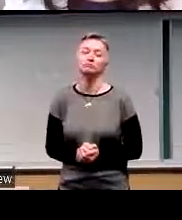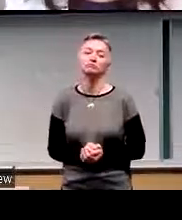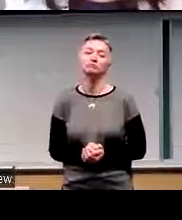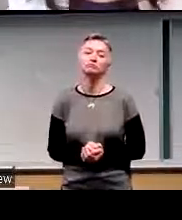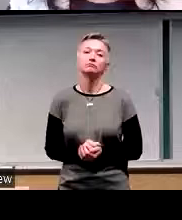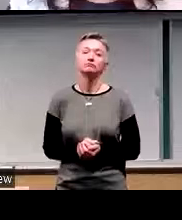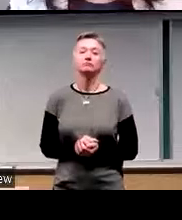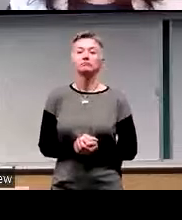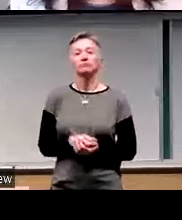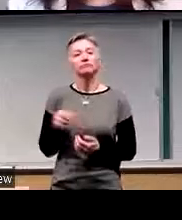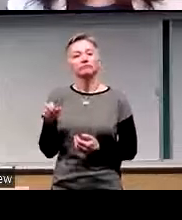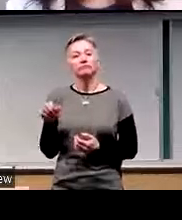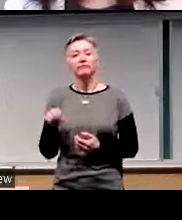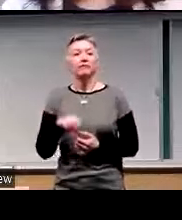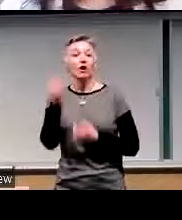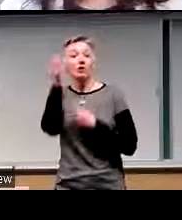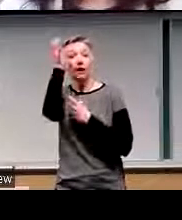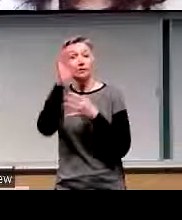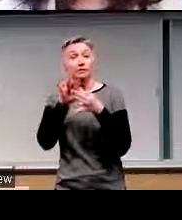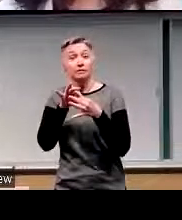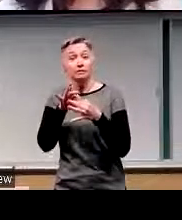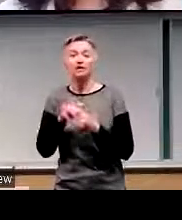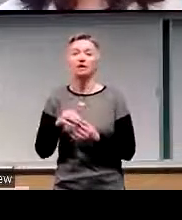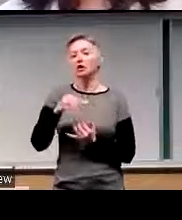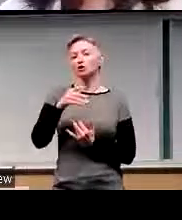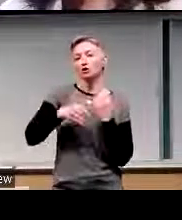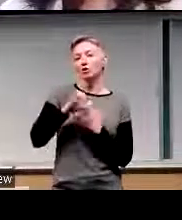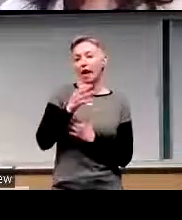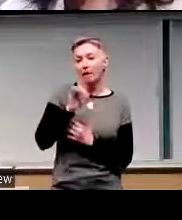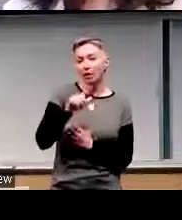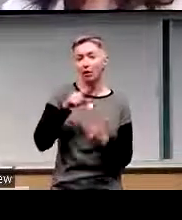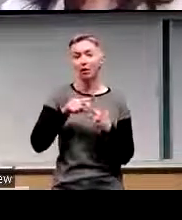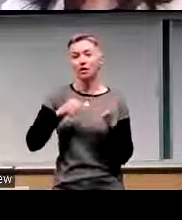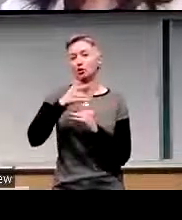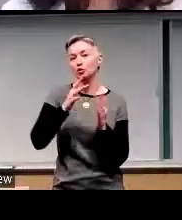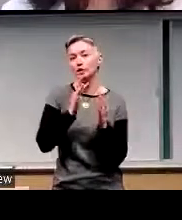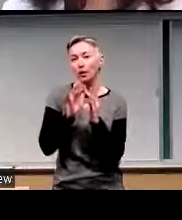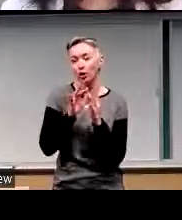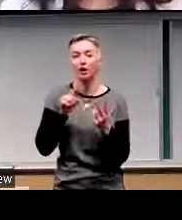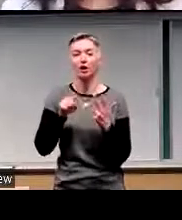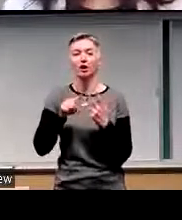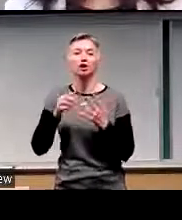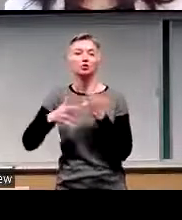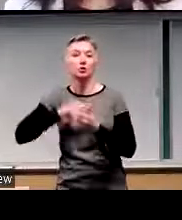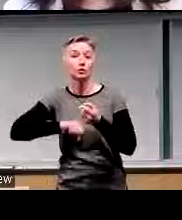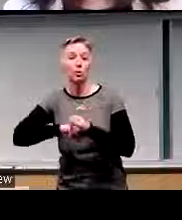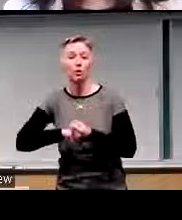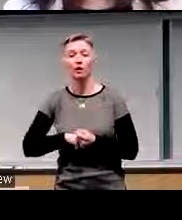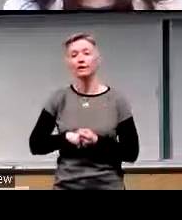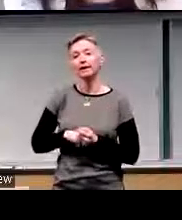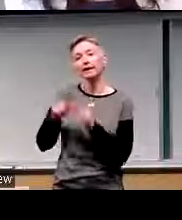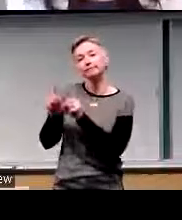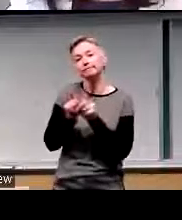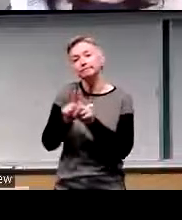So other related concepts include social capital, social network, social support, companionship, community